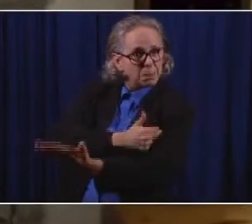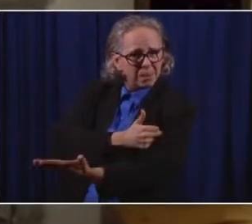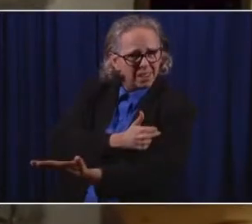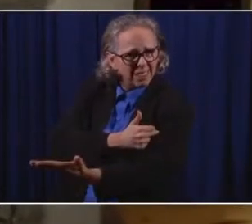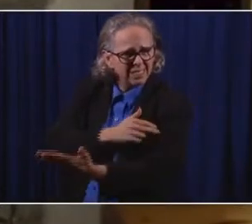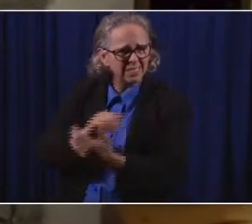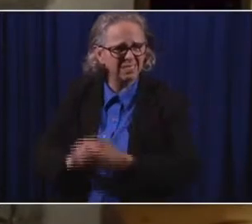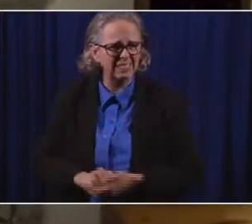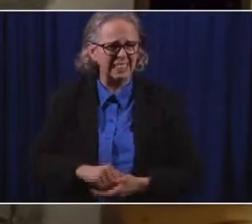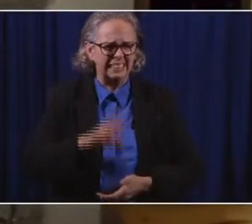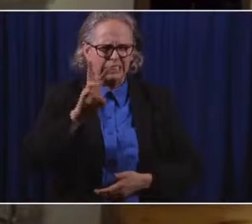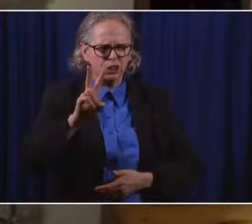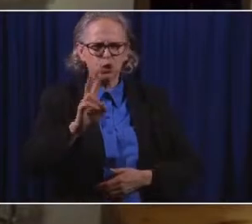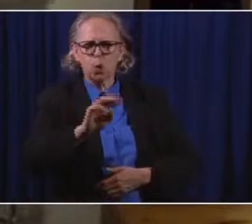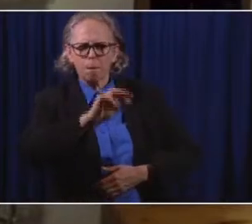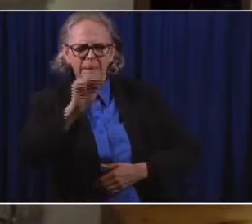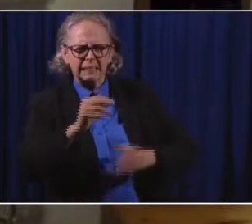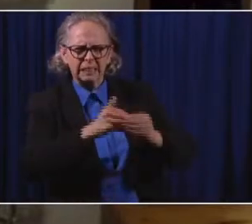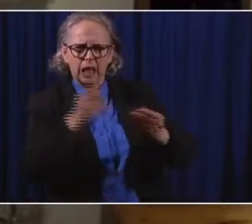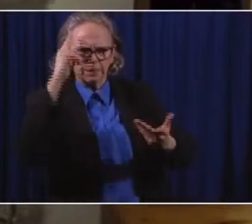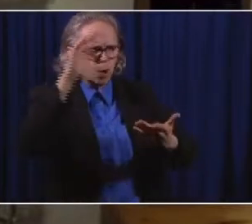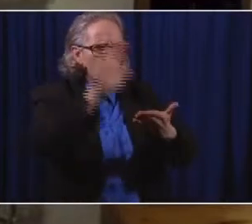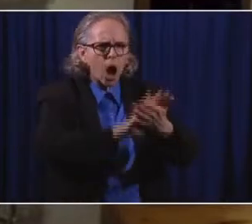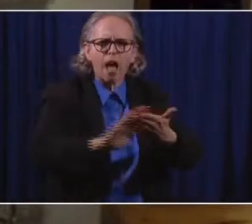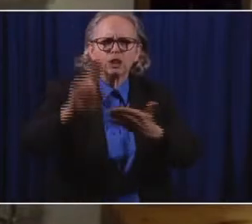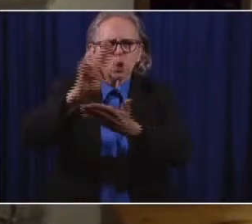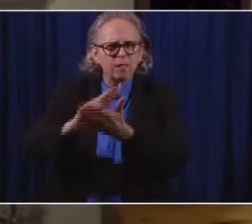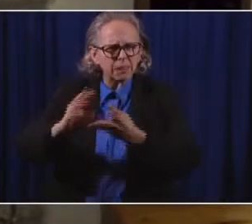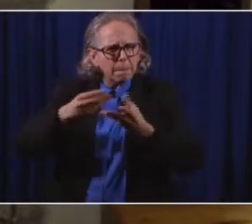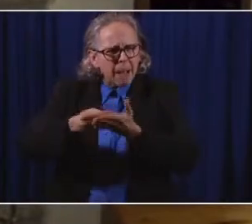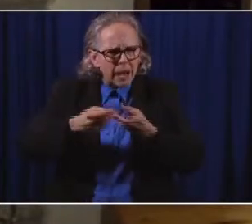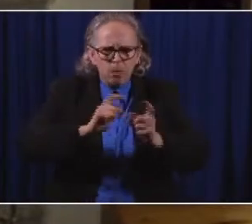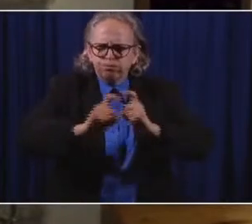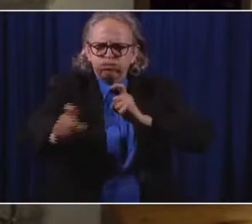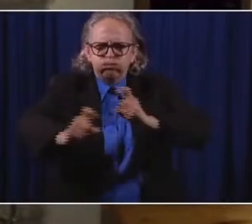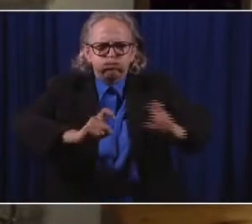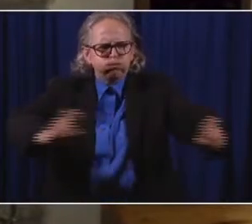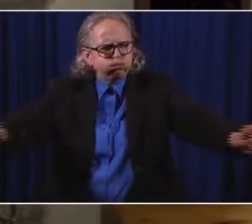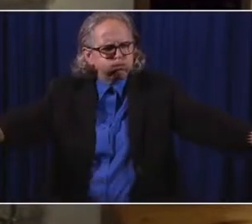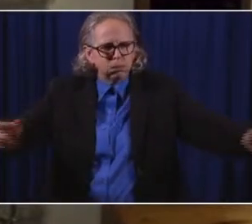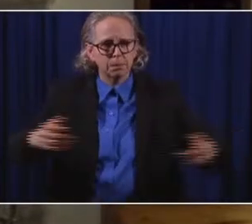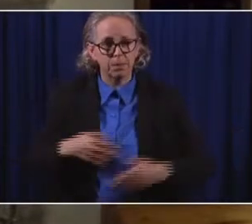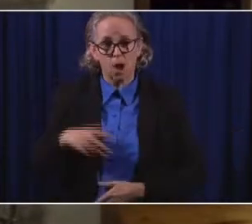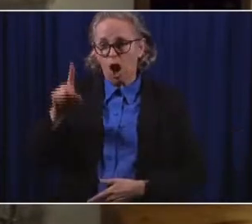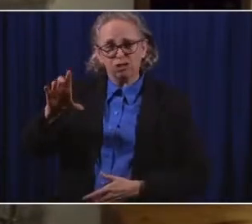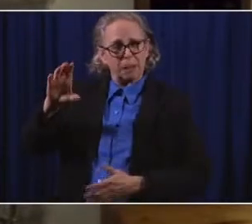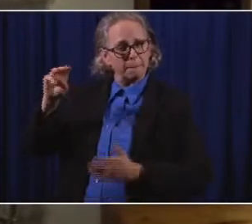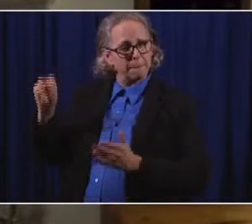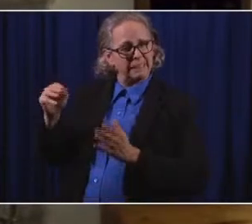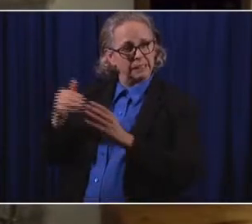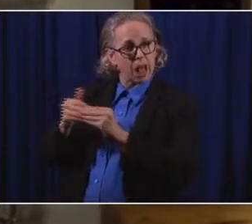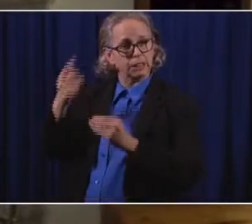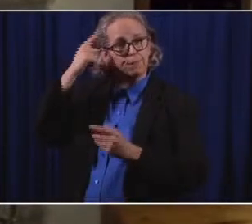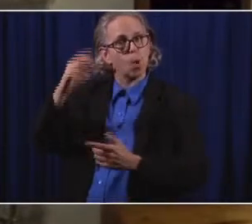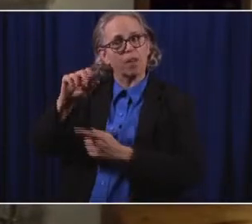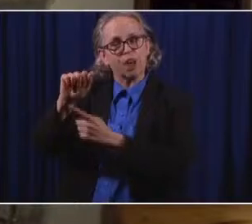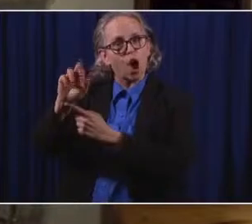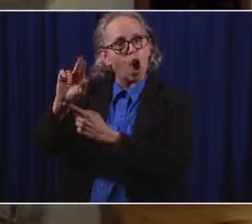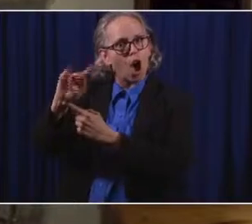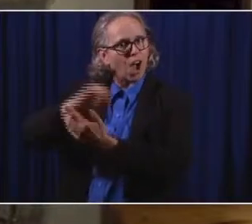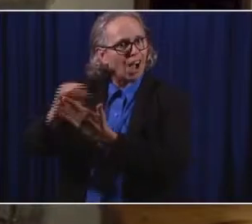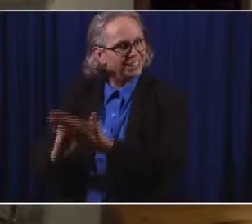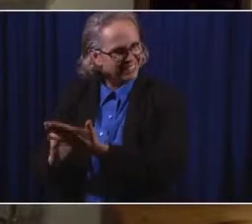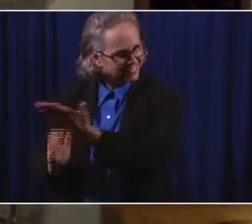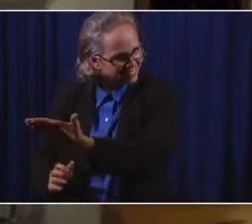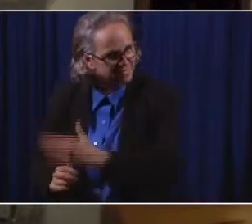universities, that's $100 million, and support for Ohio's world-class art organizations, as well as nonprofits, and that's a total